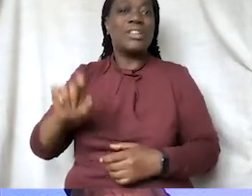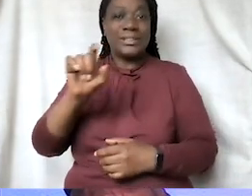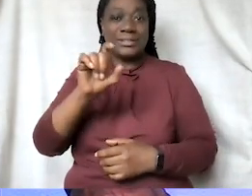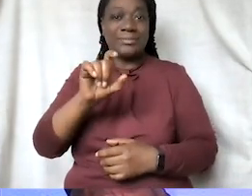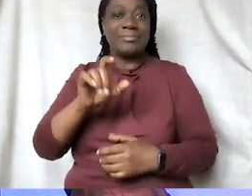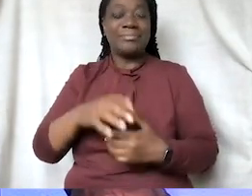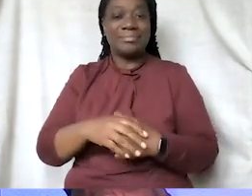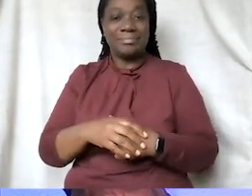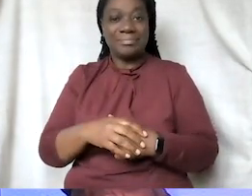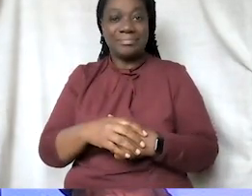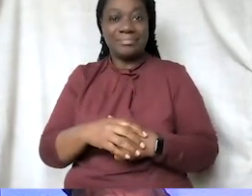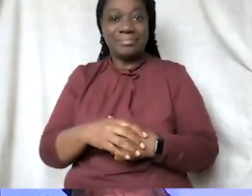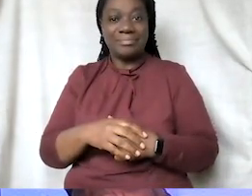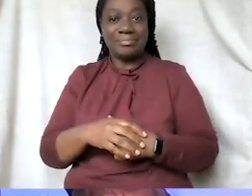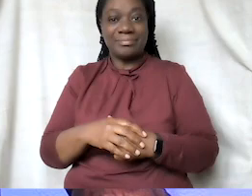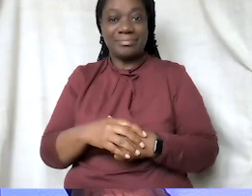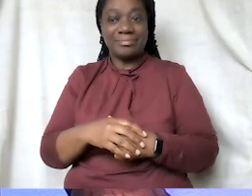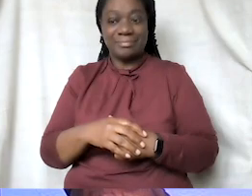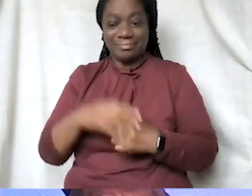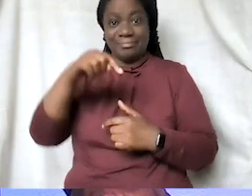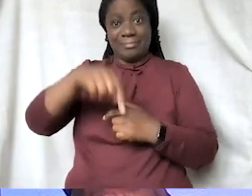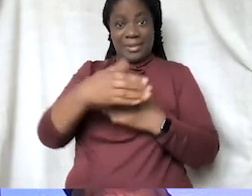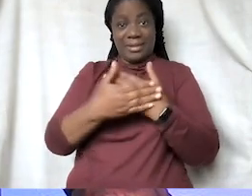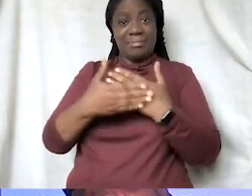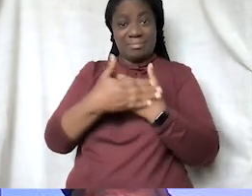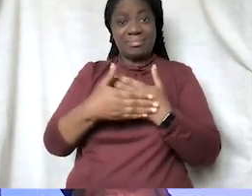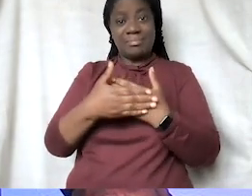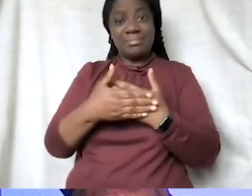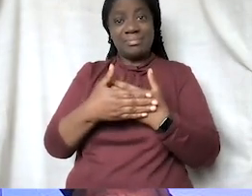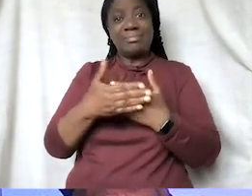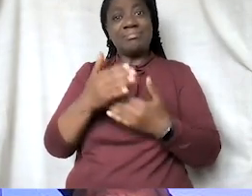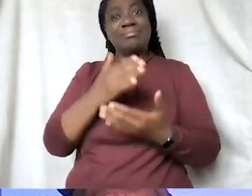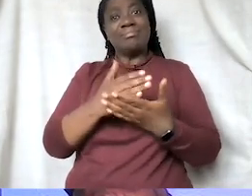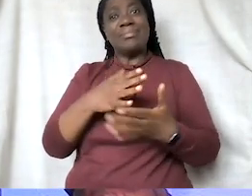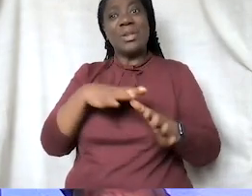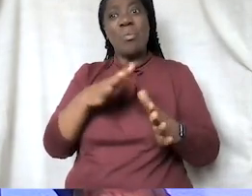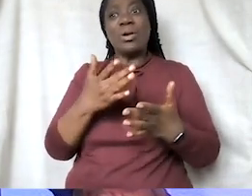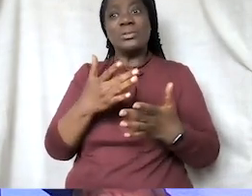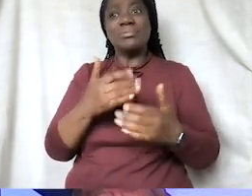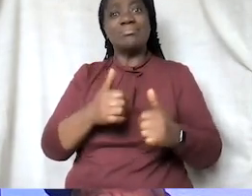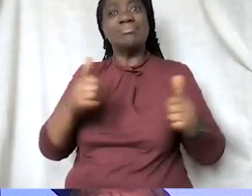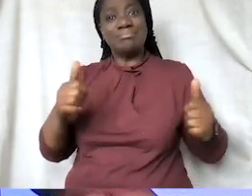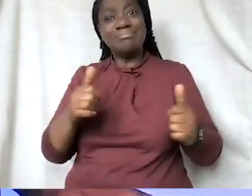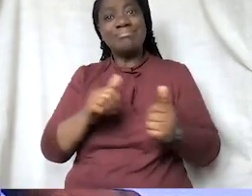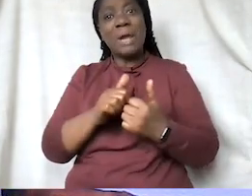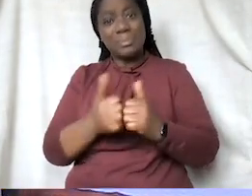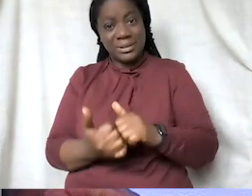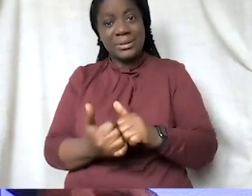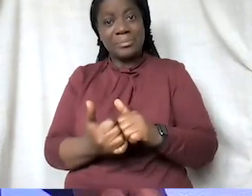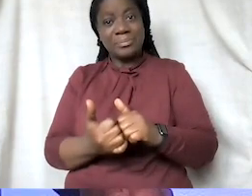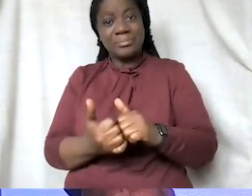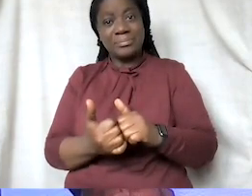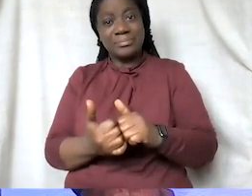process. But come Sabbath, we would definitely want to have a big baptism. And I want you to know that